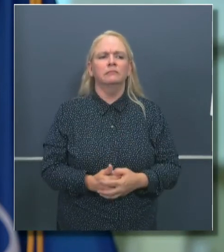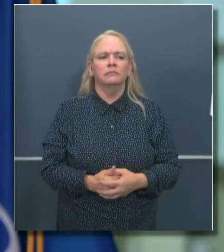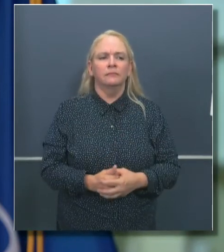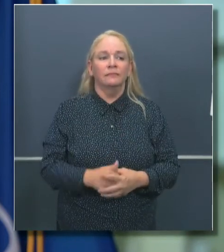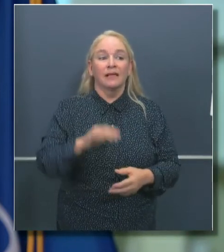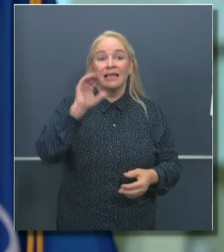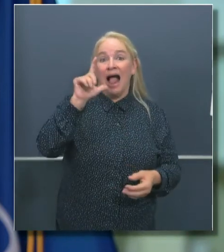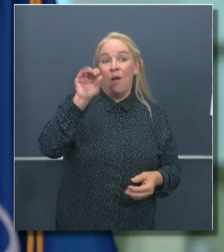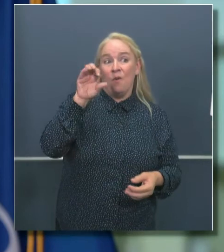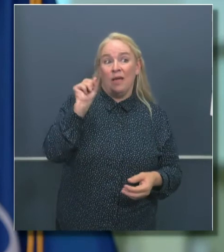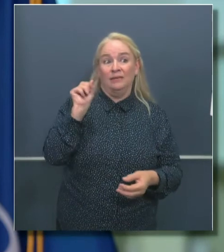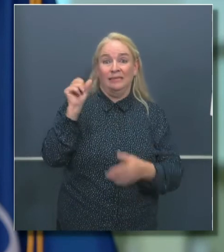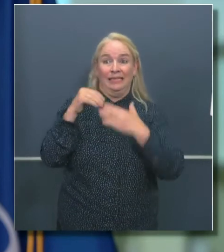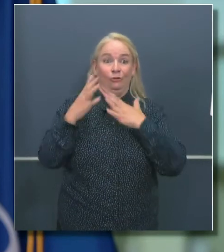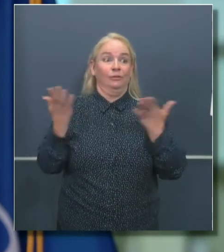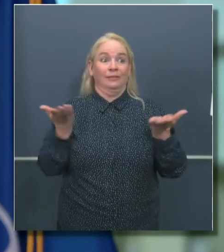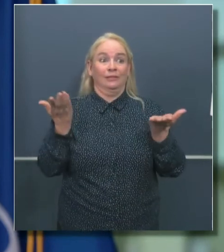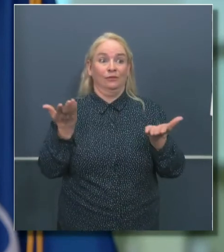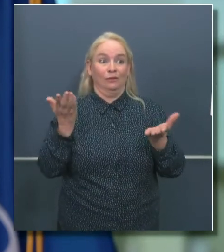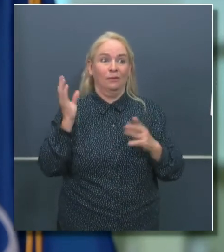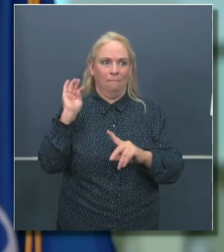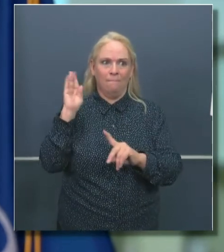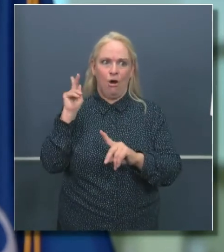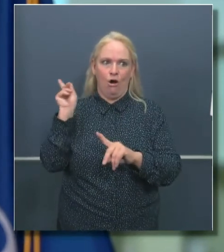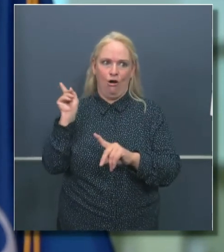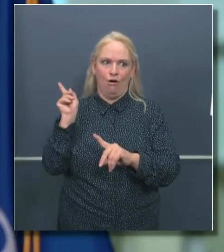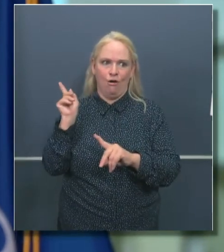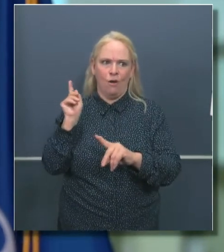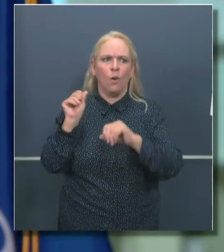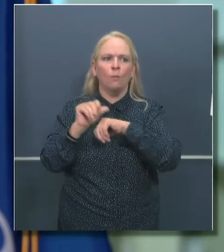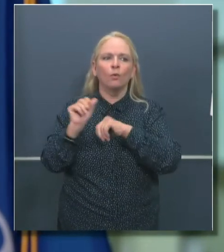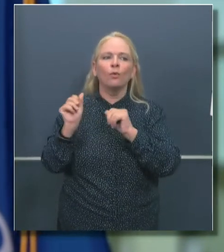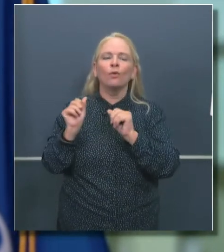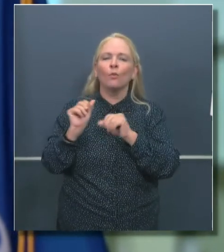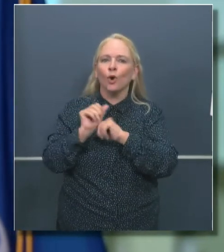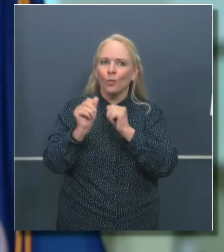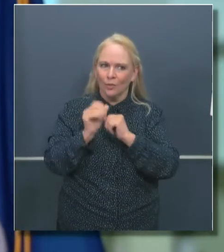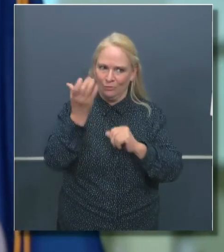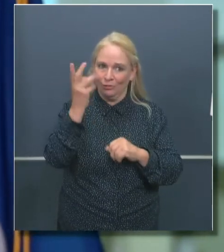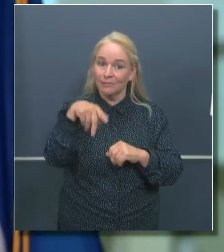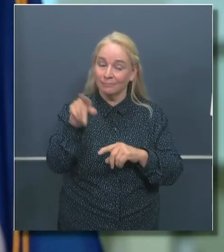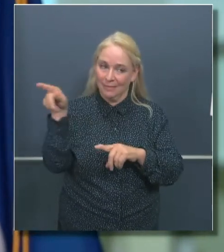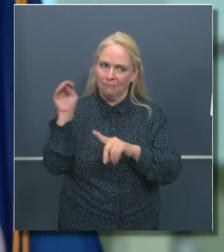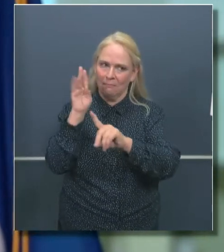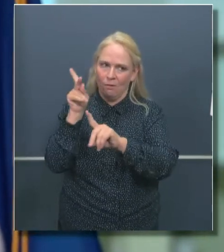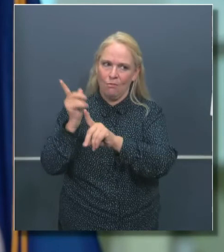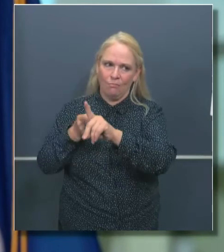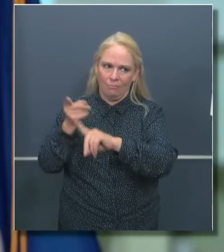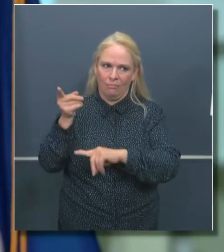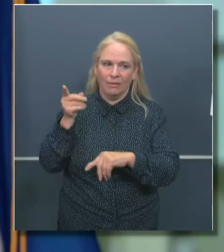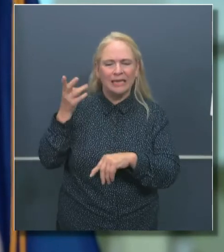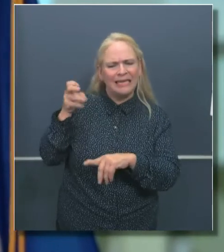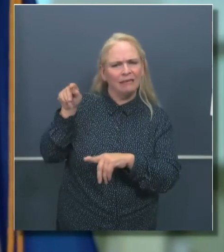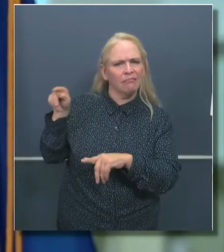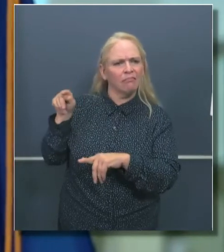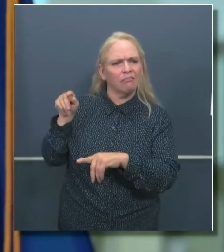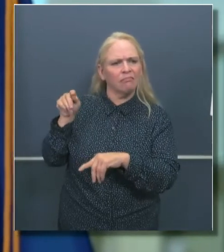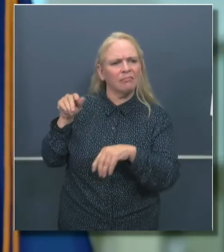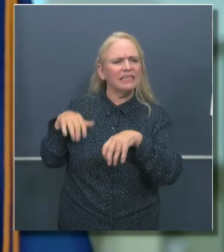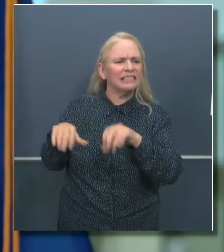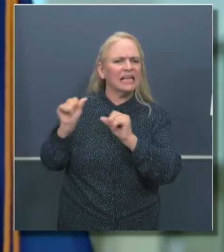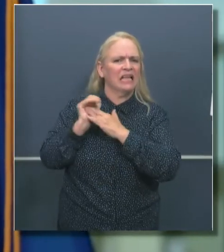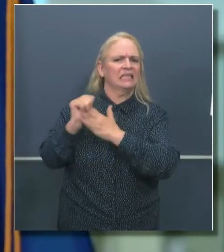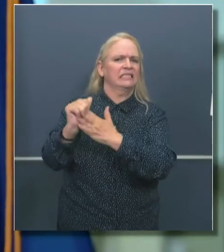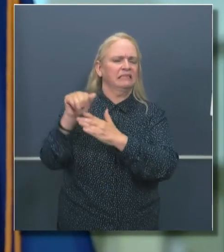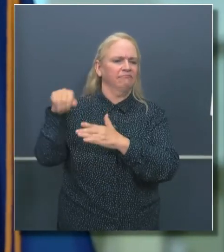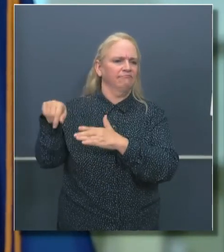Emergency Services here, that works with the CHP hand in glove, is leading our strike force efforts, and maybe you could